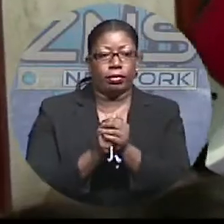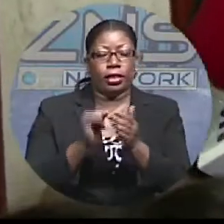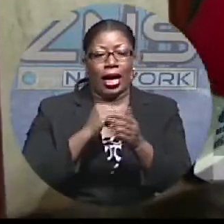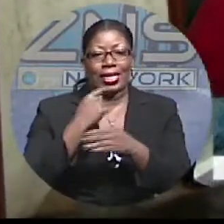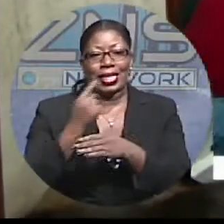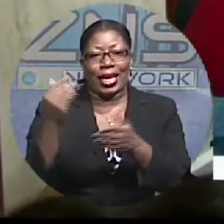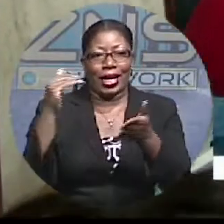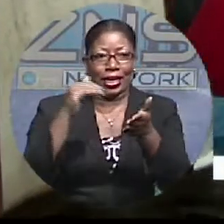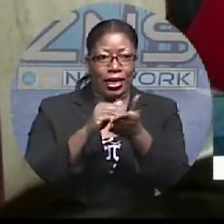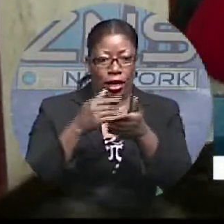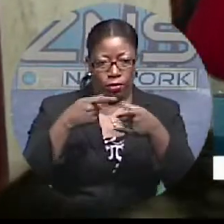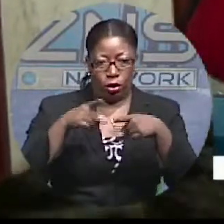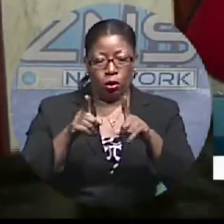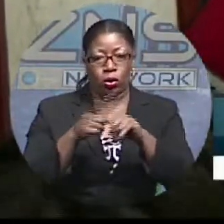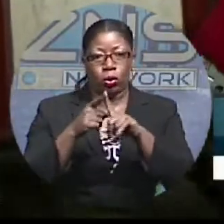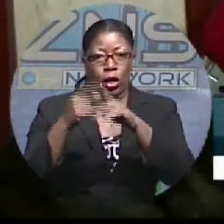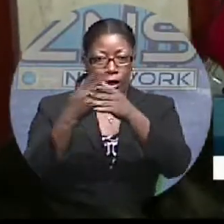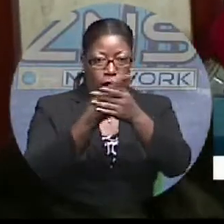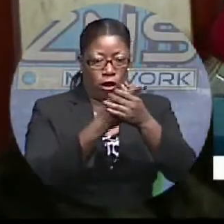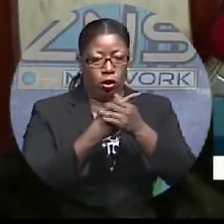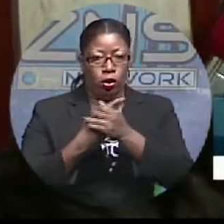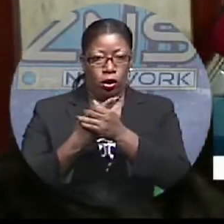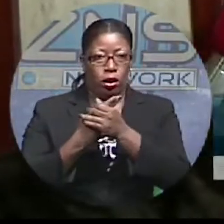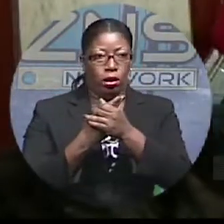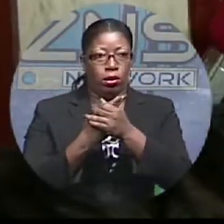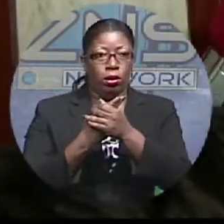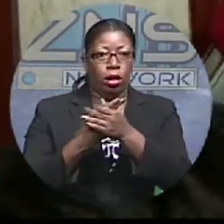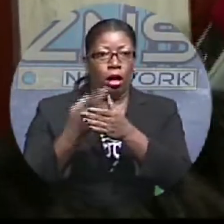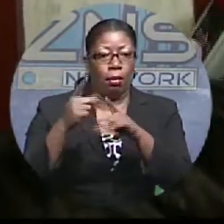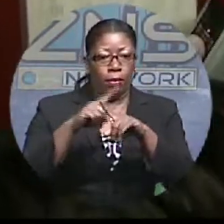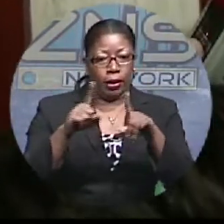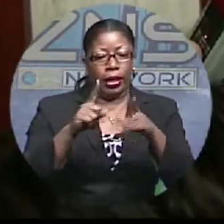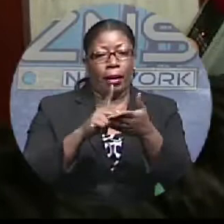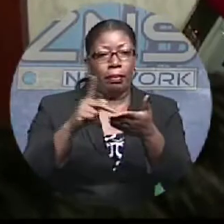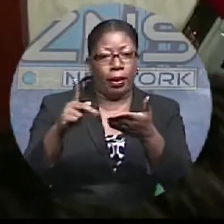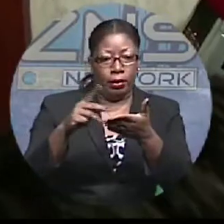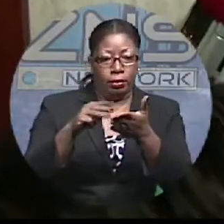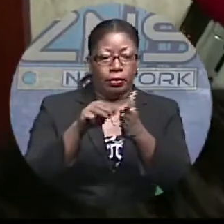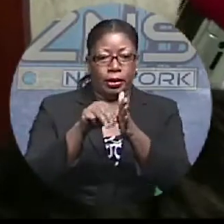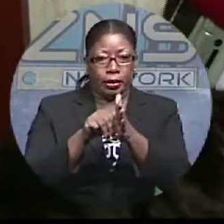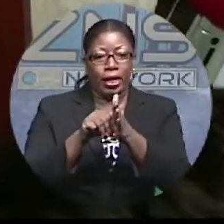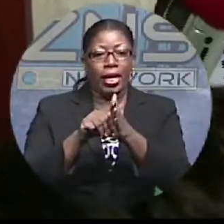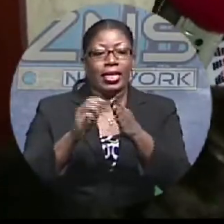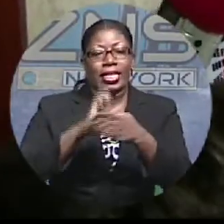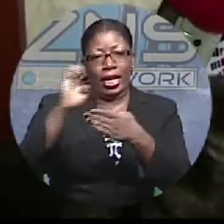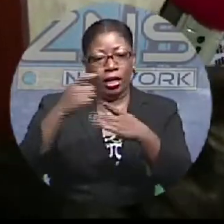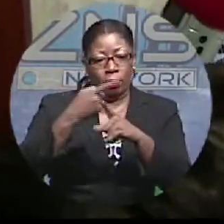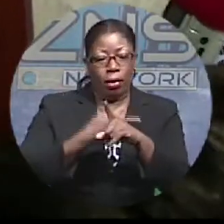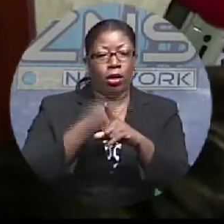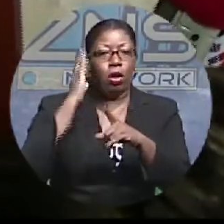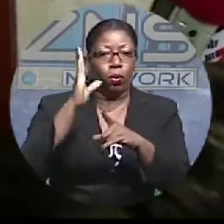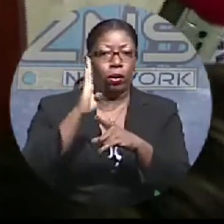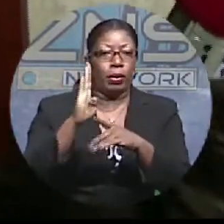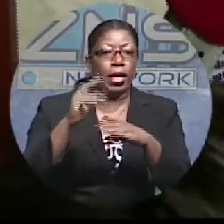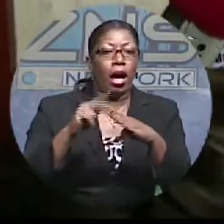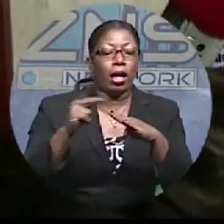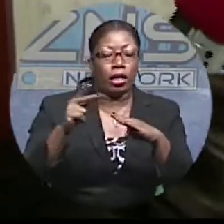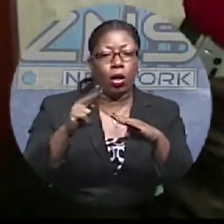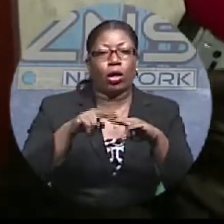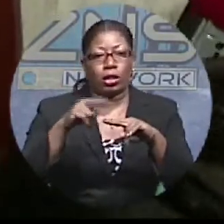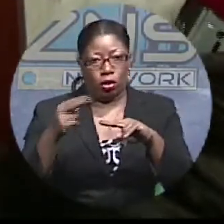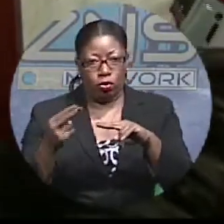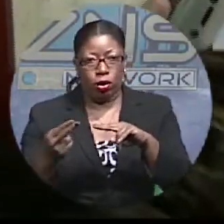again, they will have to go to their union, but their salaries will be cut. And I don't want the union to in any